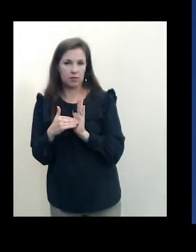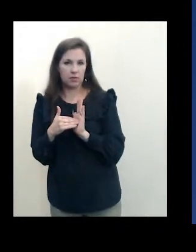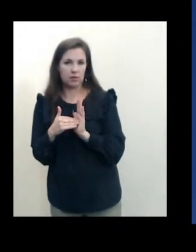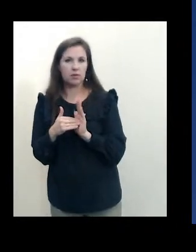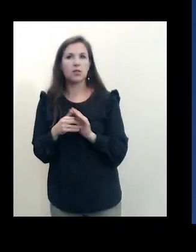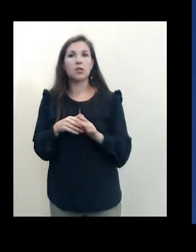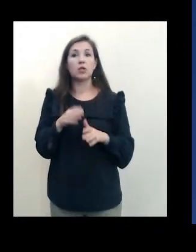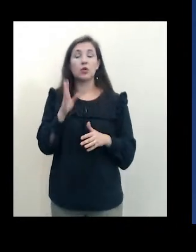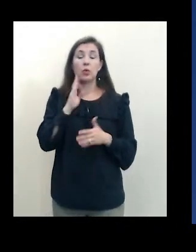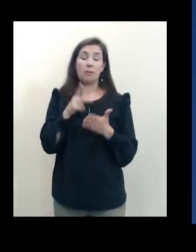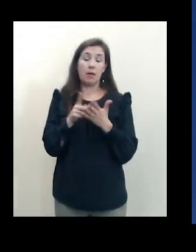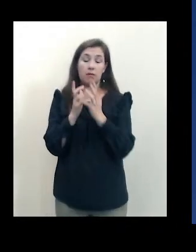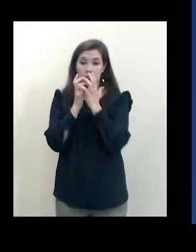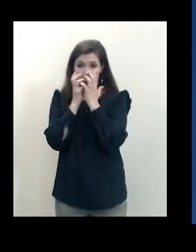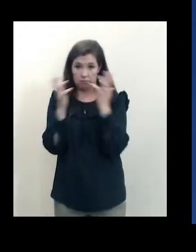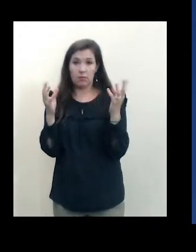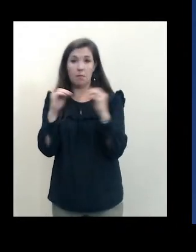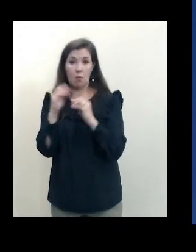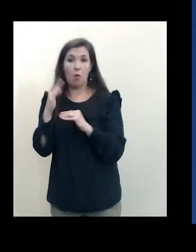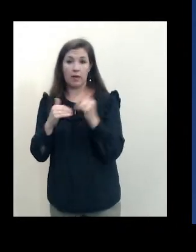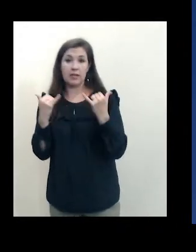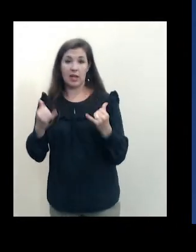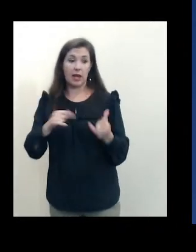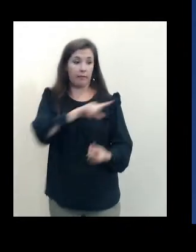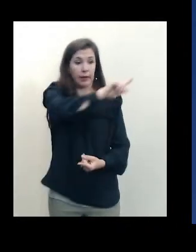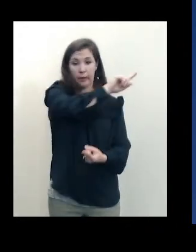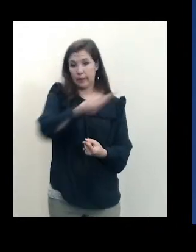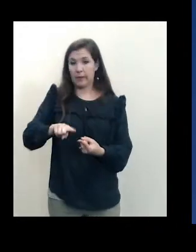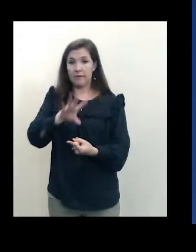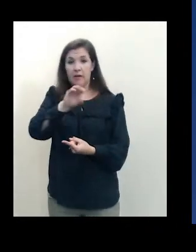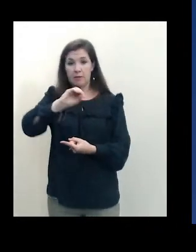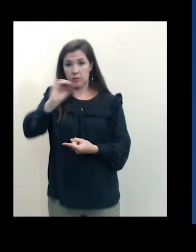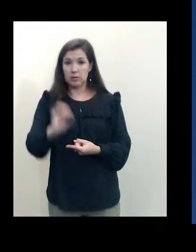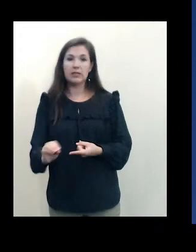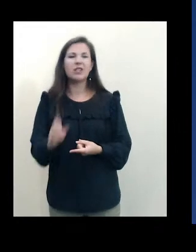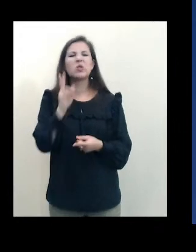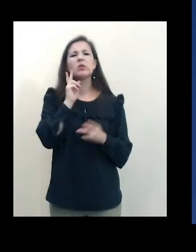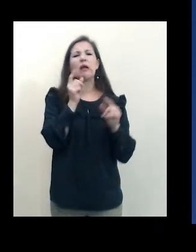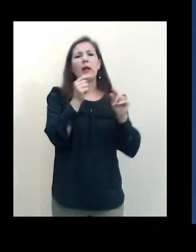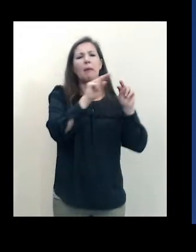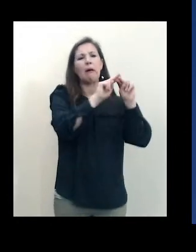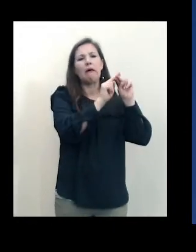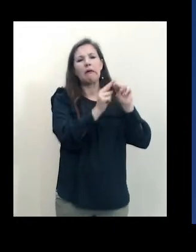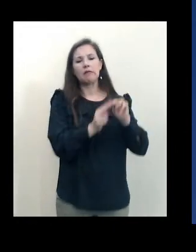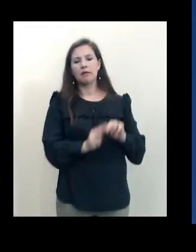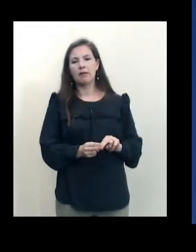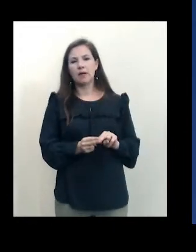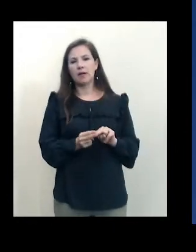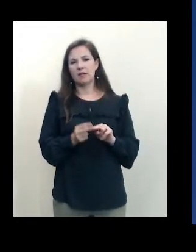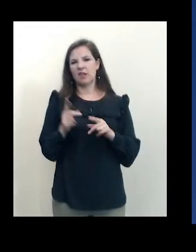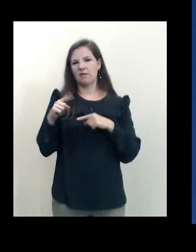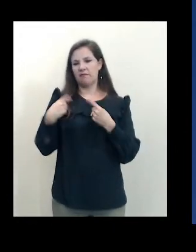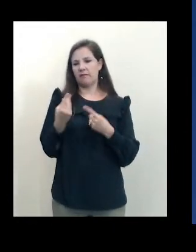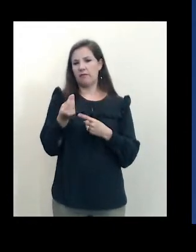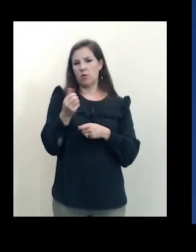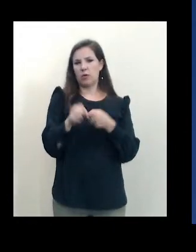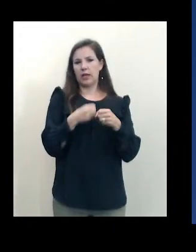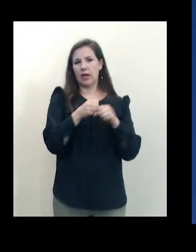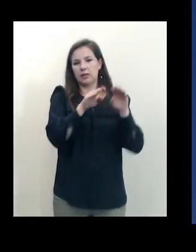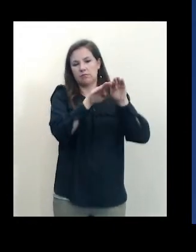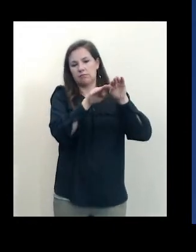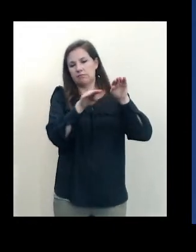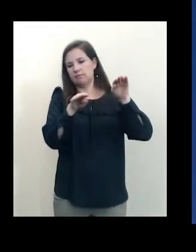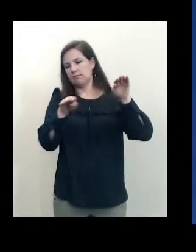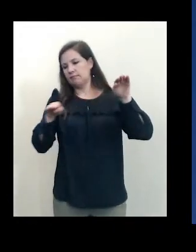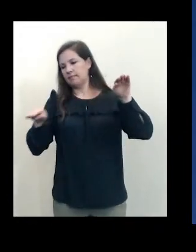have been paying much more than where we are today. And you can see the slight decline during the last few years after it pretty